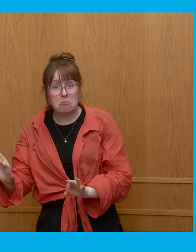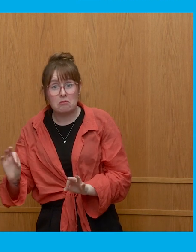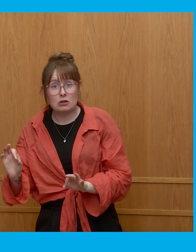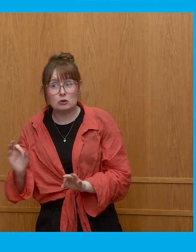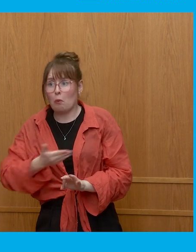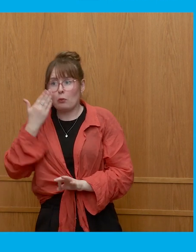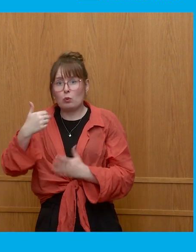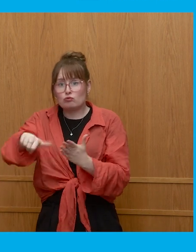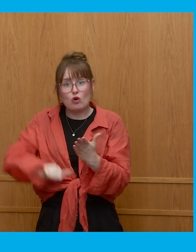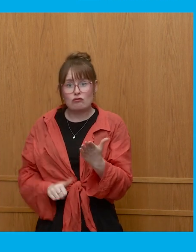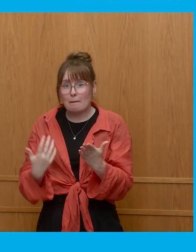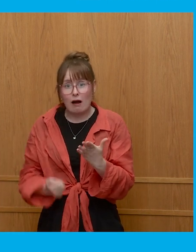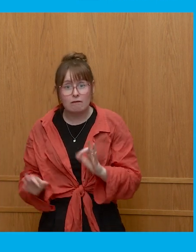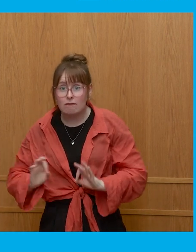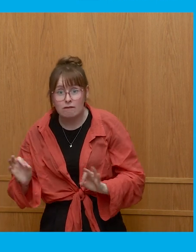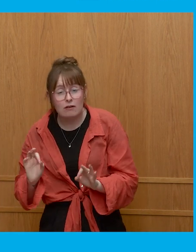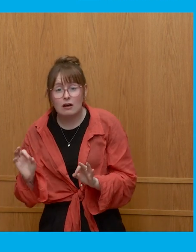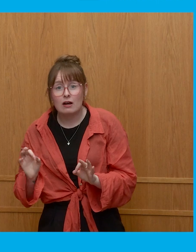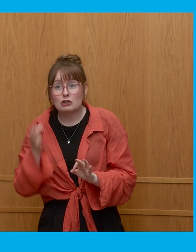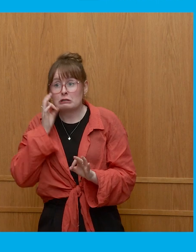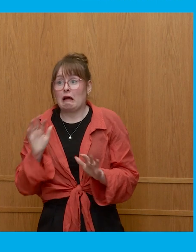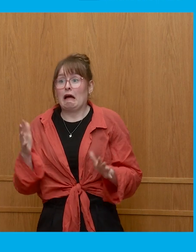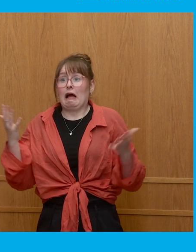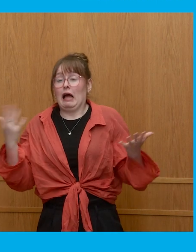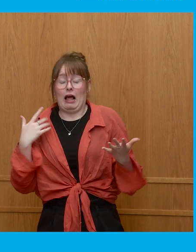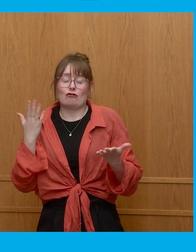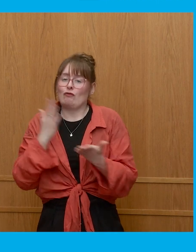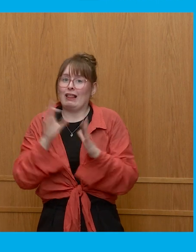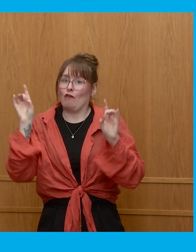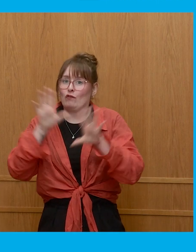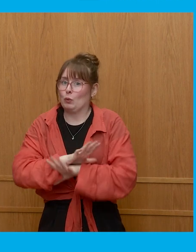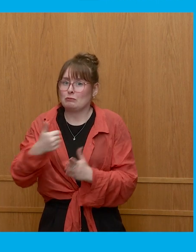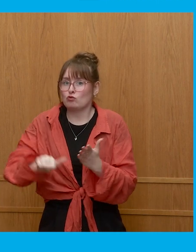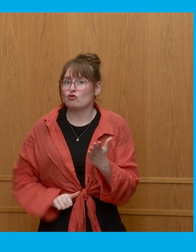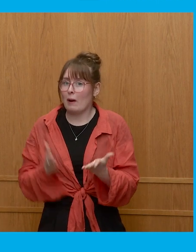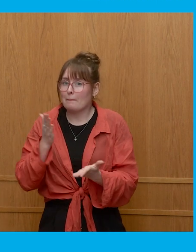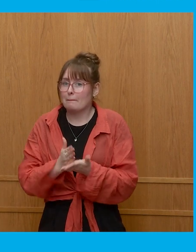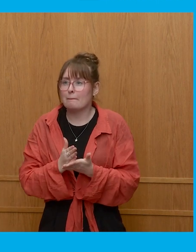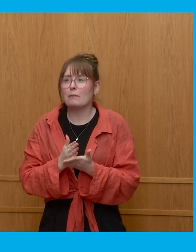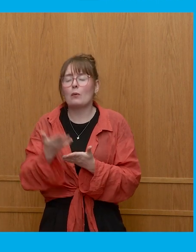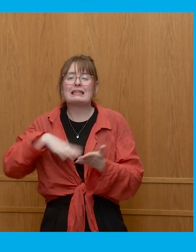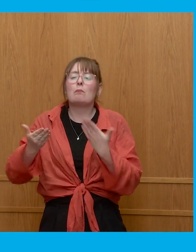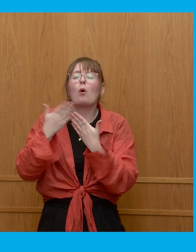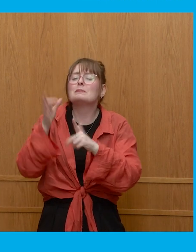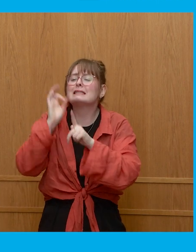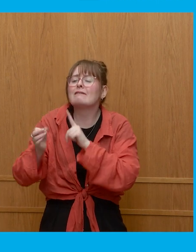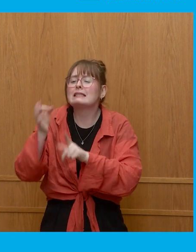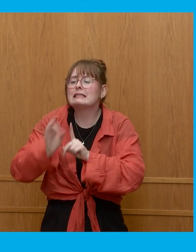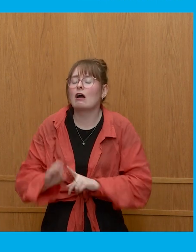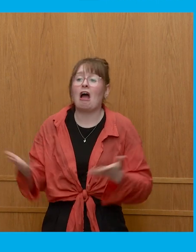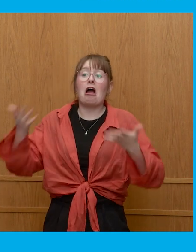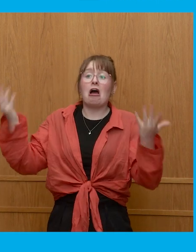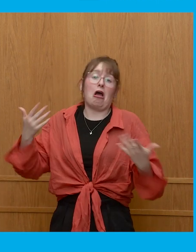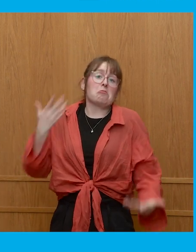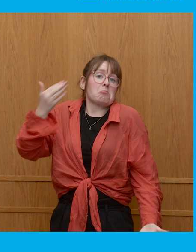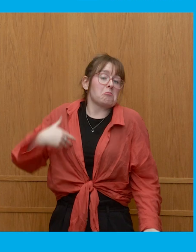program. Yeah. It was a confusing program. I said, can you be more specific? No. But